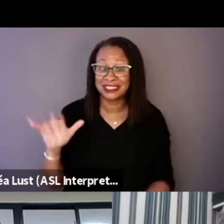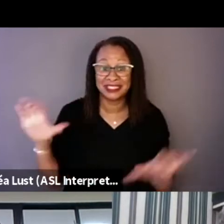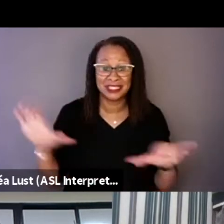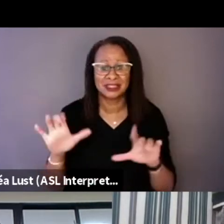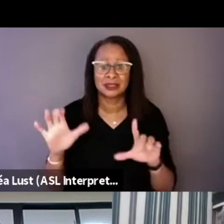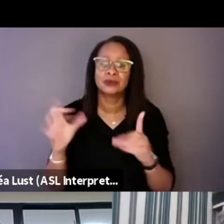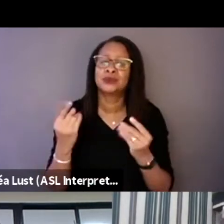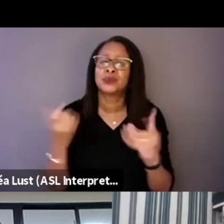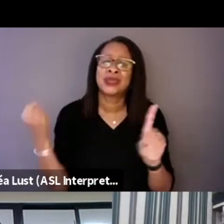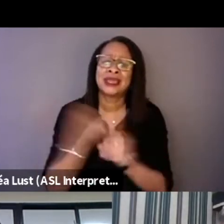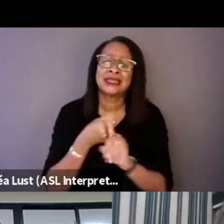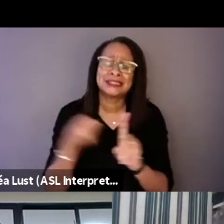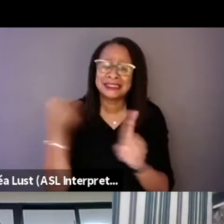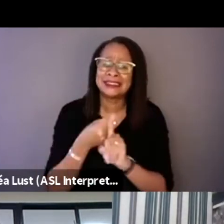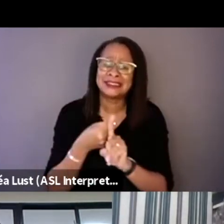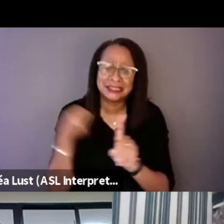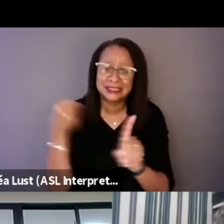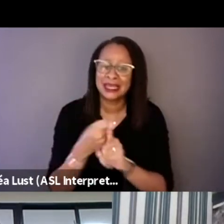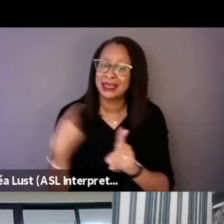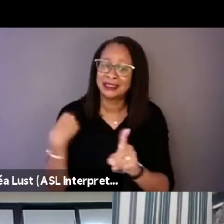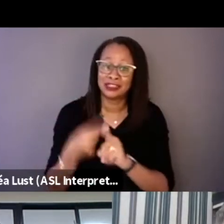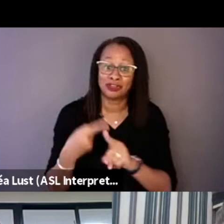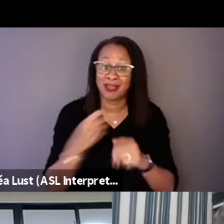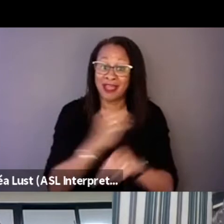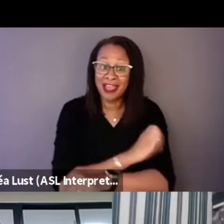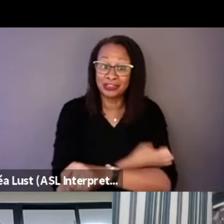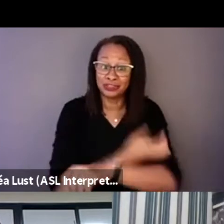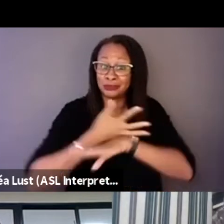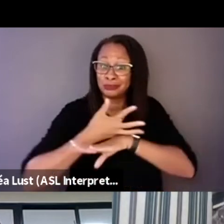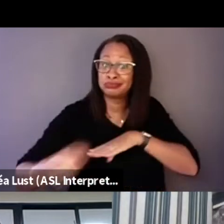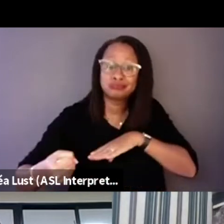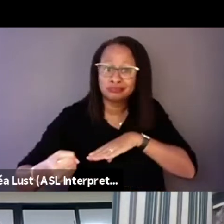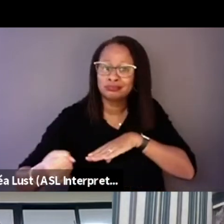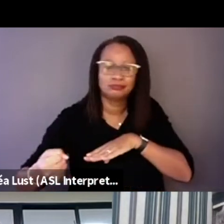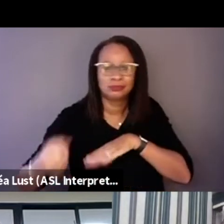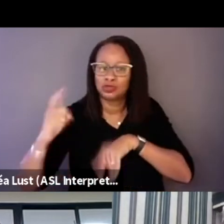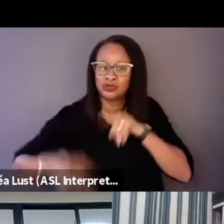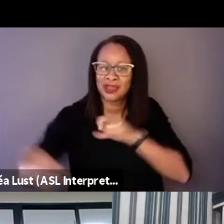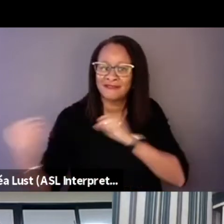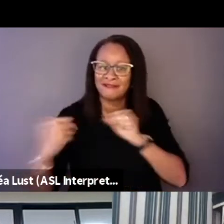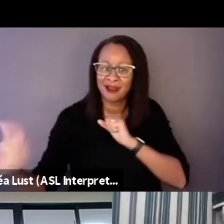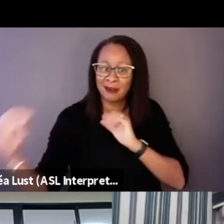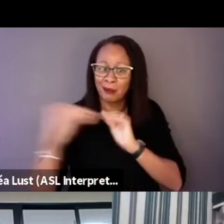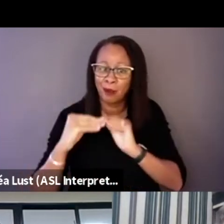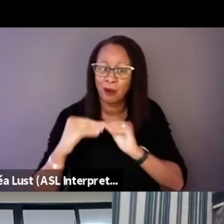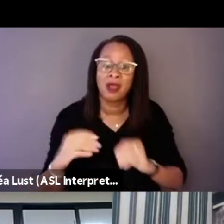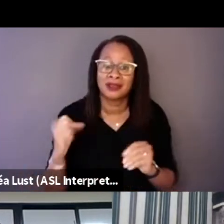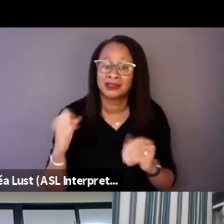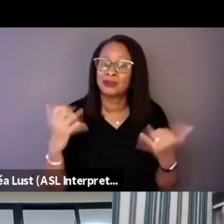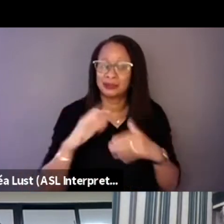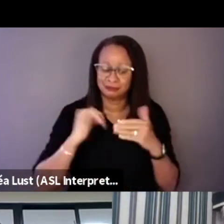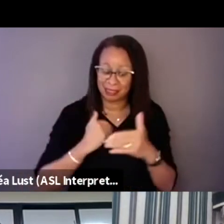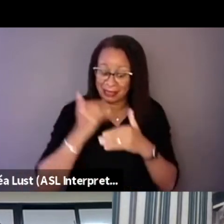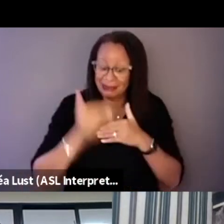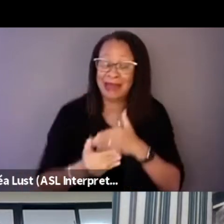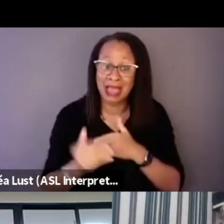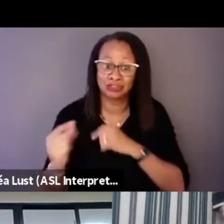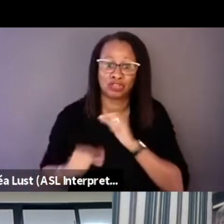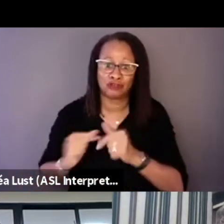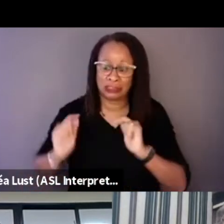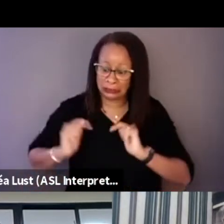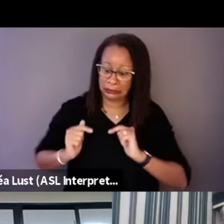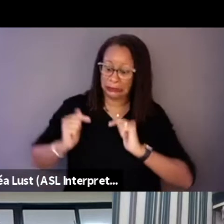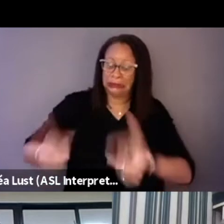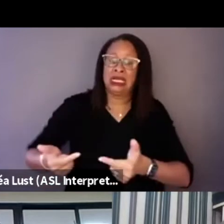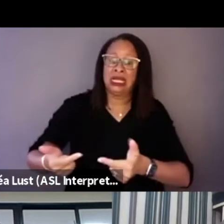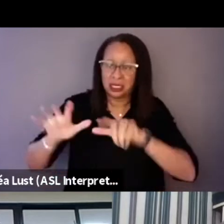you and hits you until you have no more energy to be able to fight, right? And so it's up to the next generation to pick it up